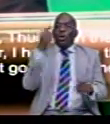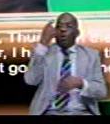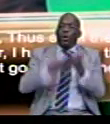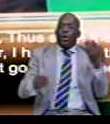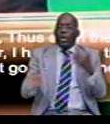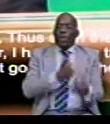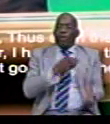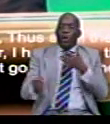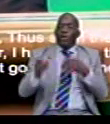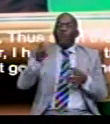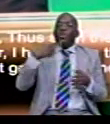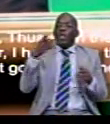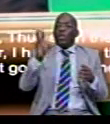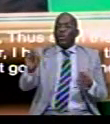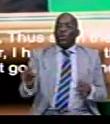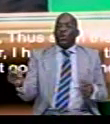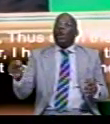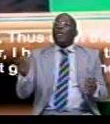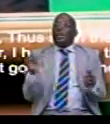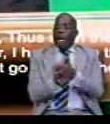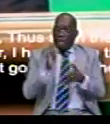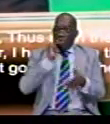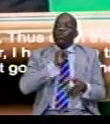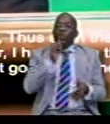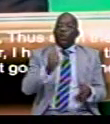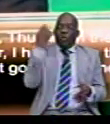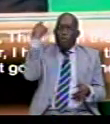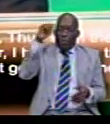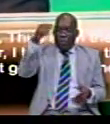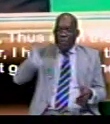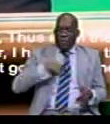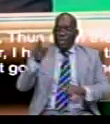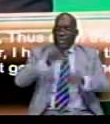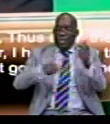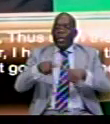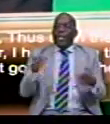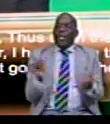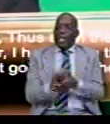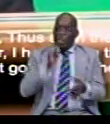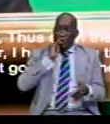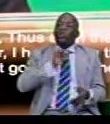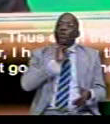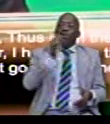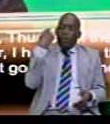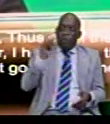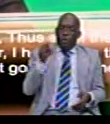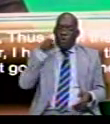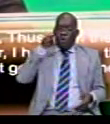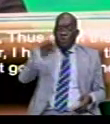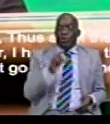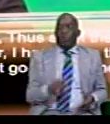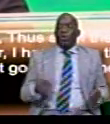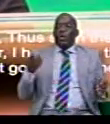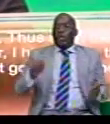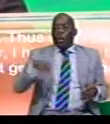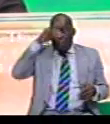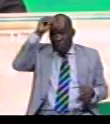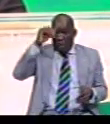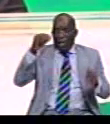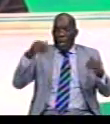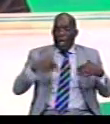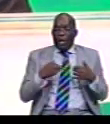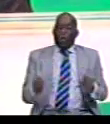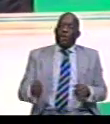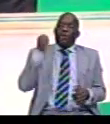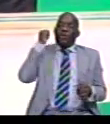not for me. I said, that is not for you. The man has refused to set house in